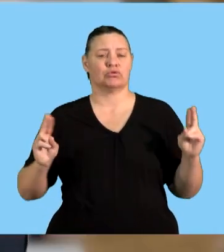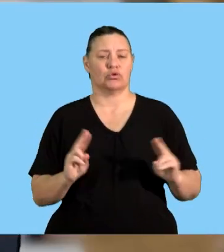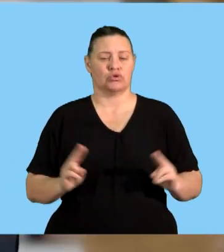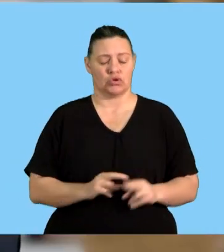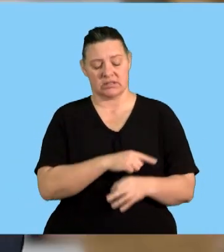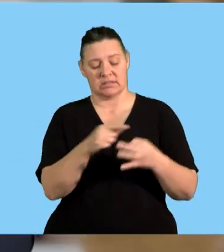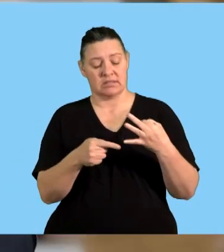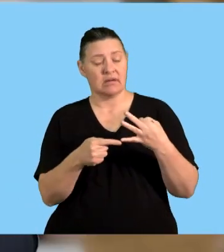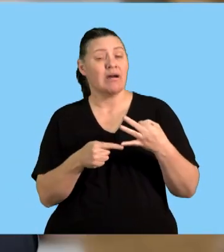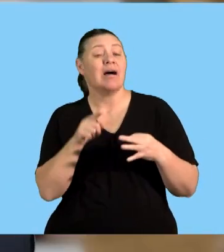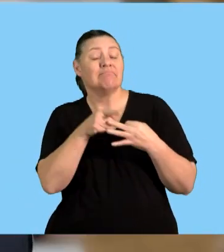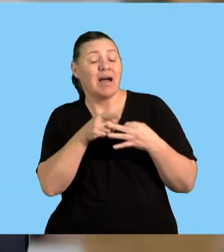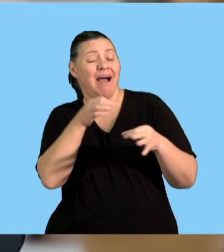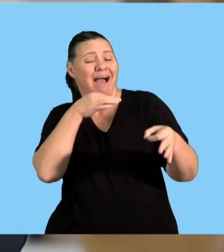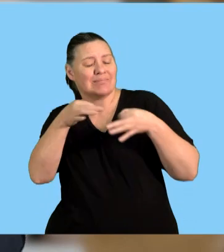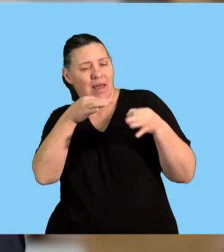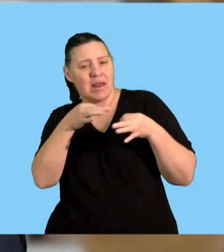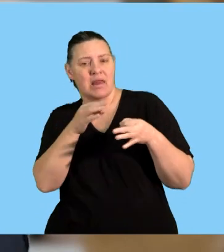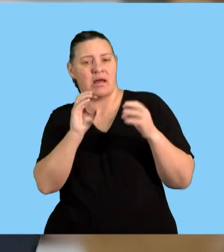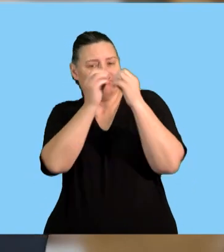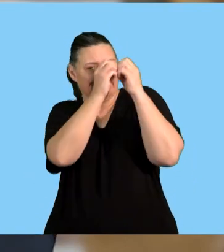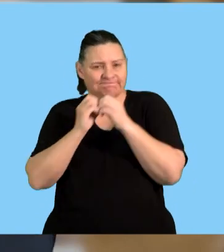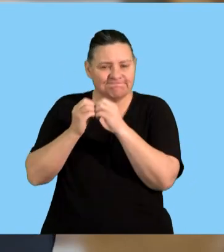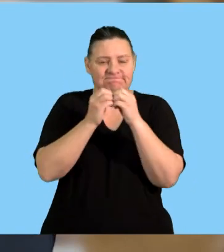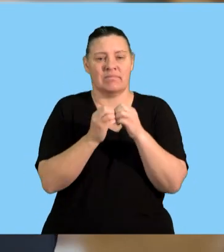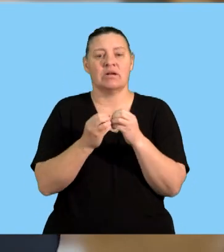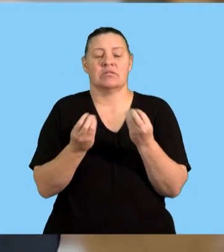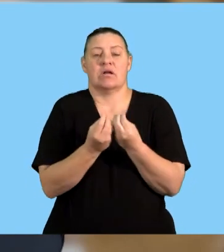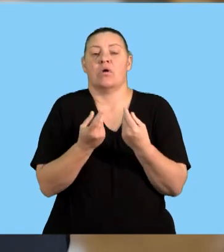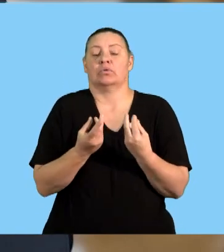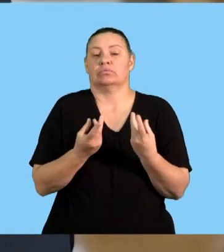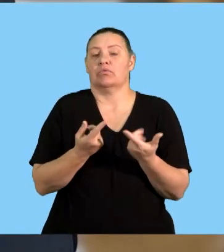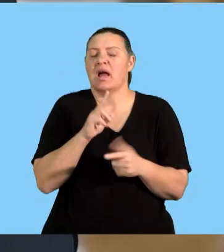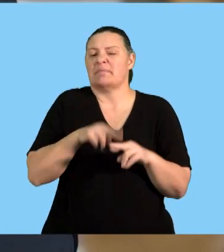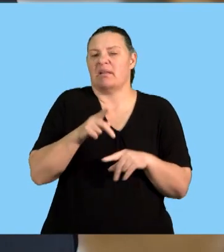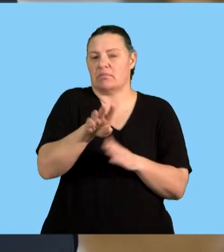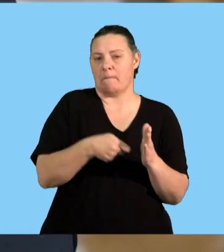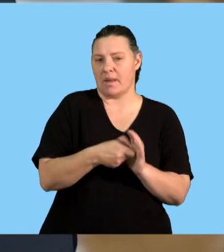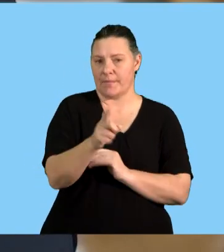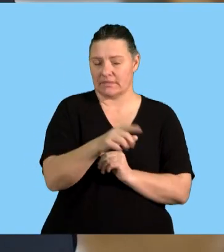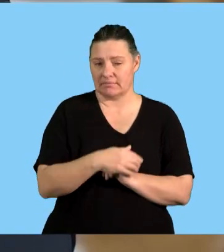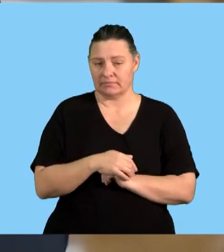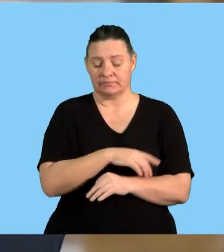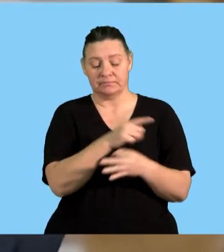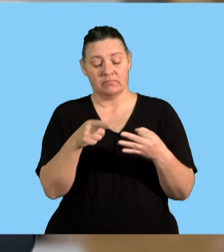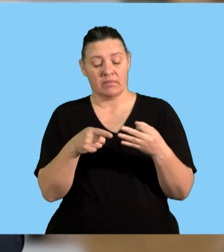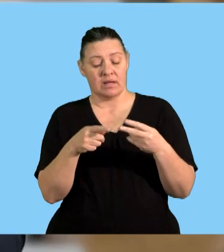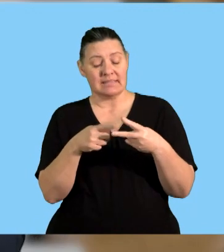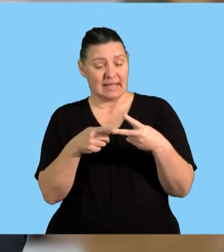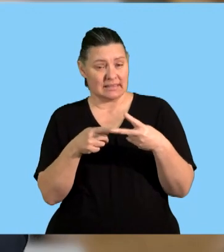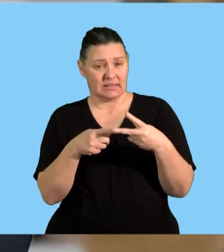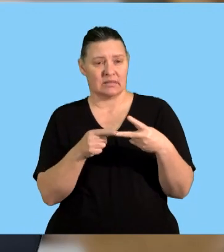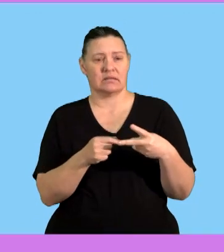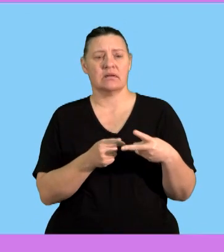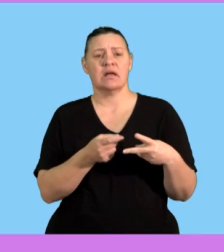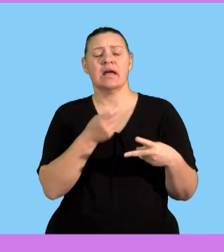that specifies to us how to put something together depending on what you bought, right? Second question here,